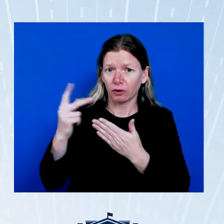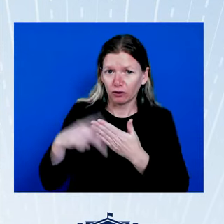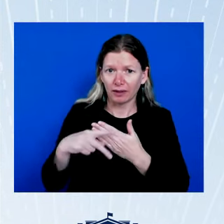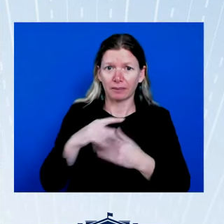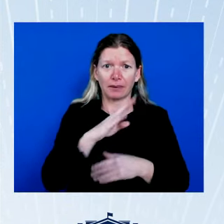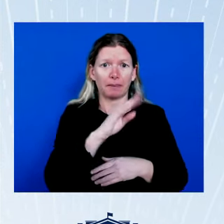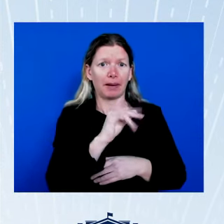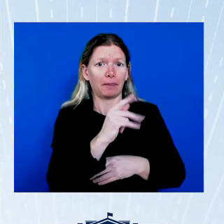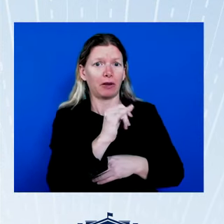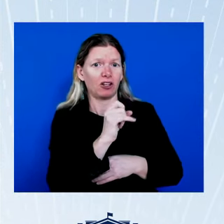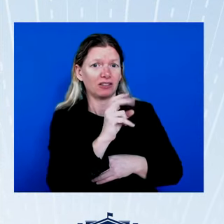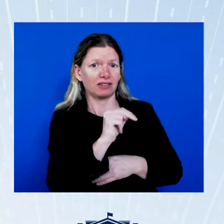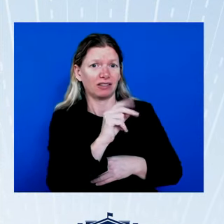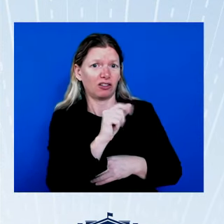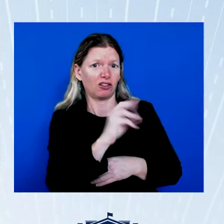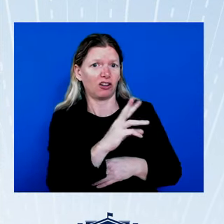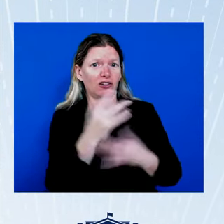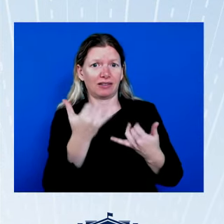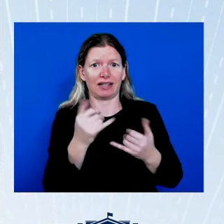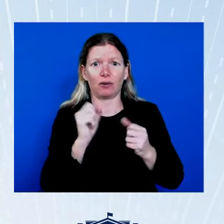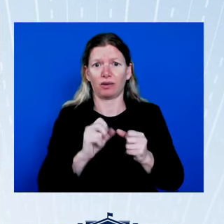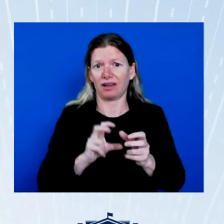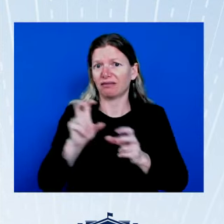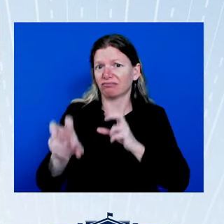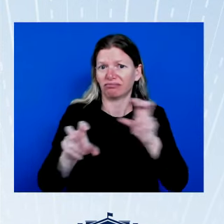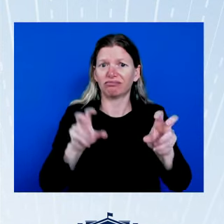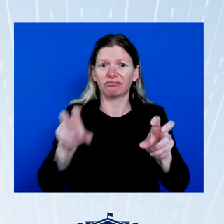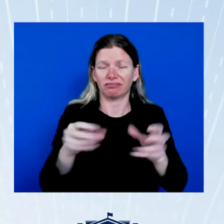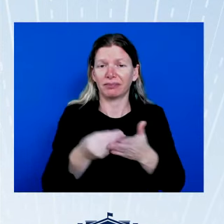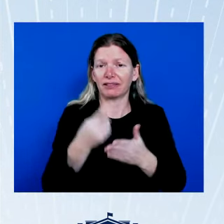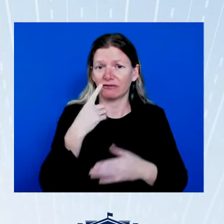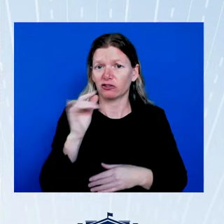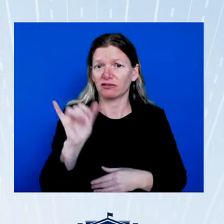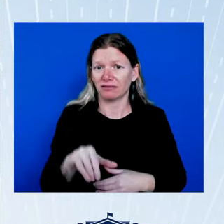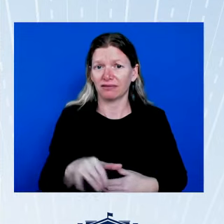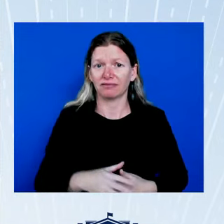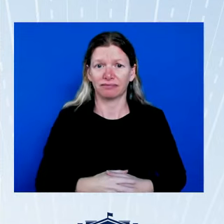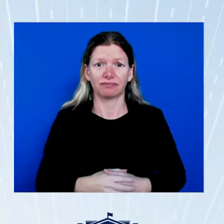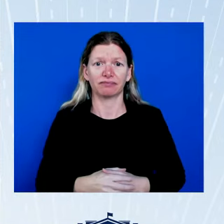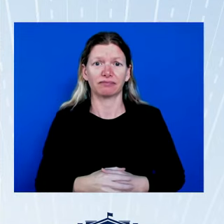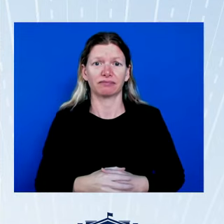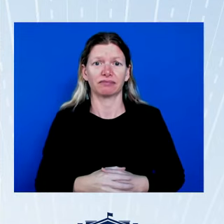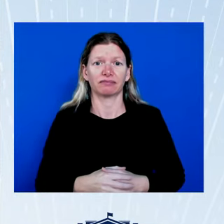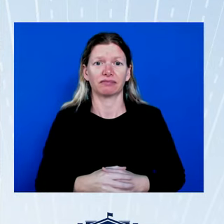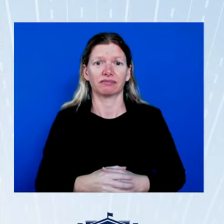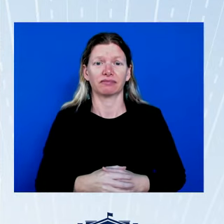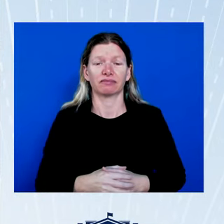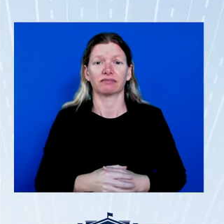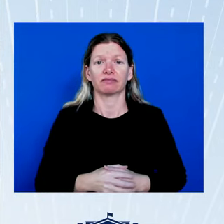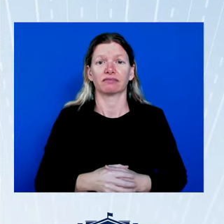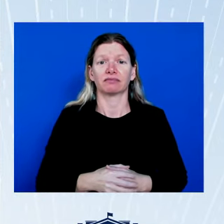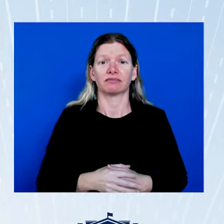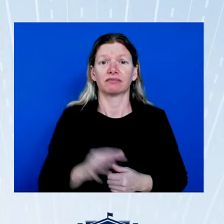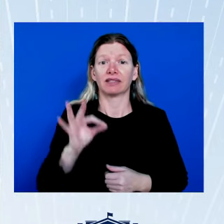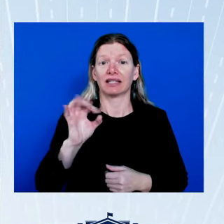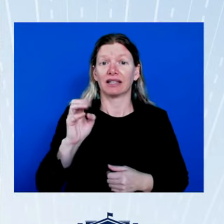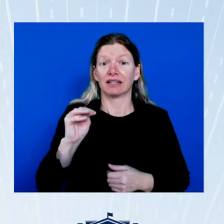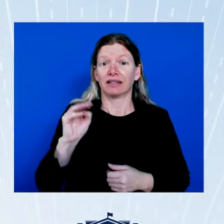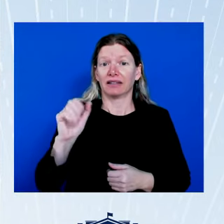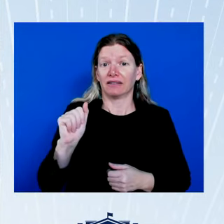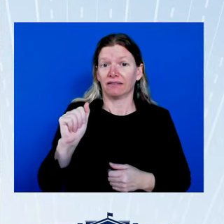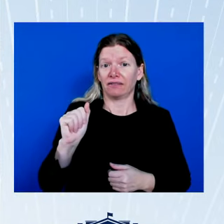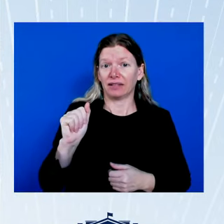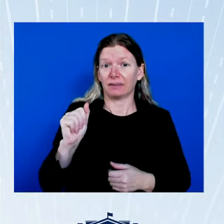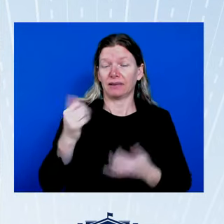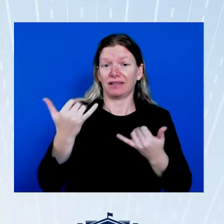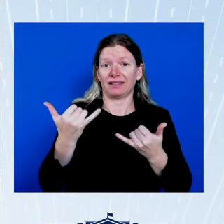that. For example, through FEMA's Building Resilient Infrastructure and Communities Program, better known as